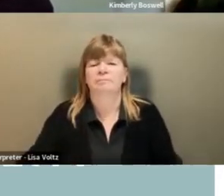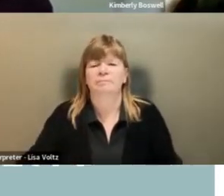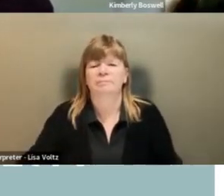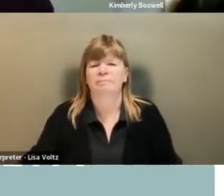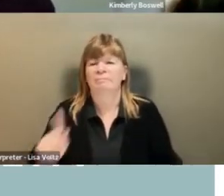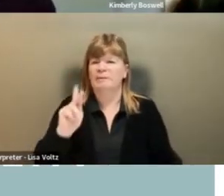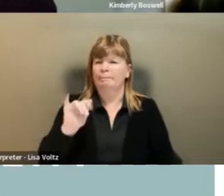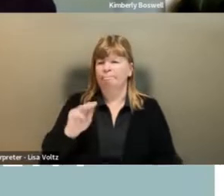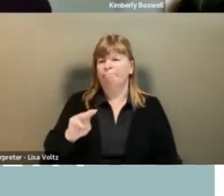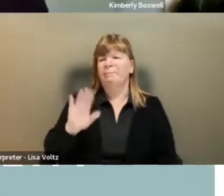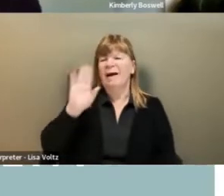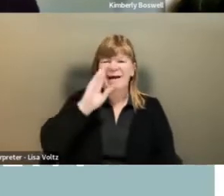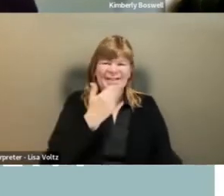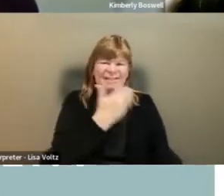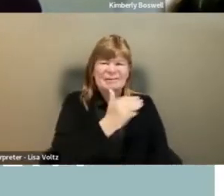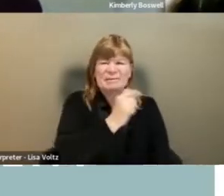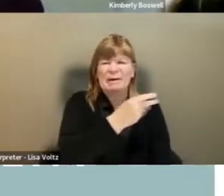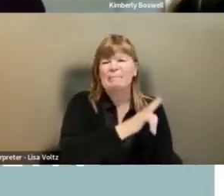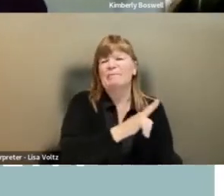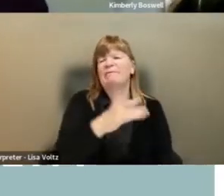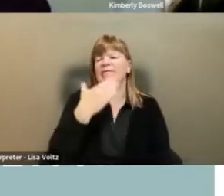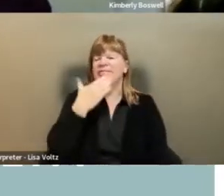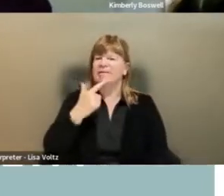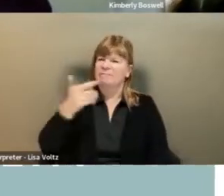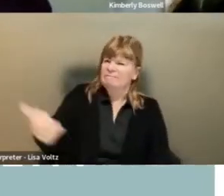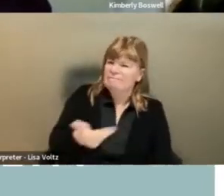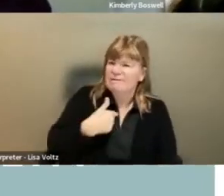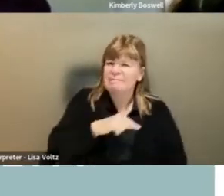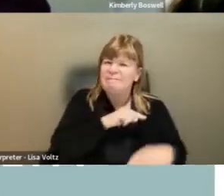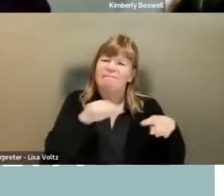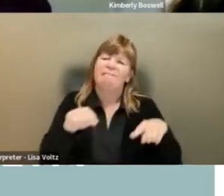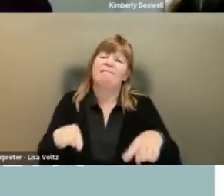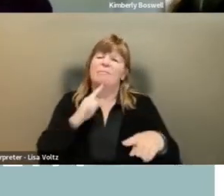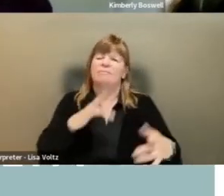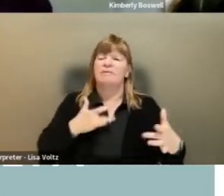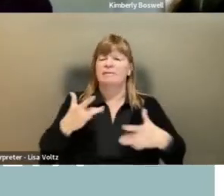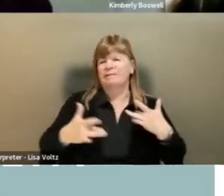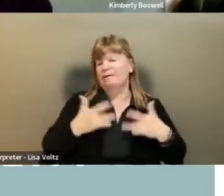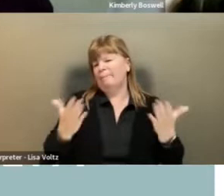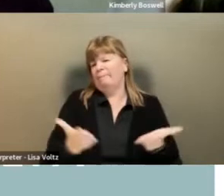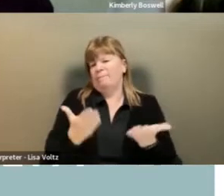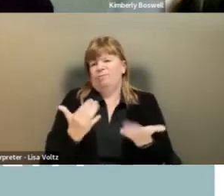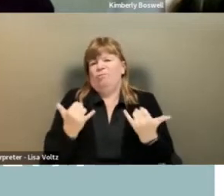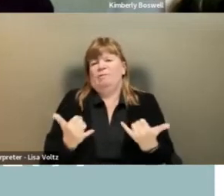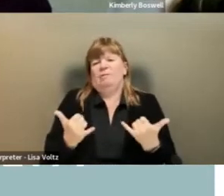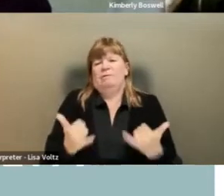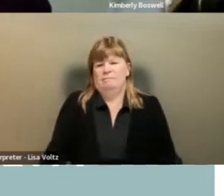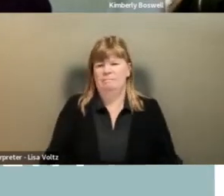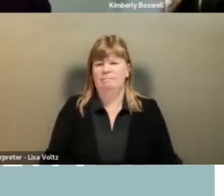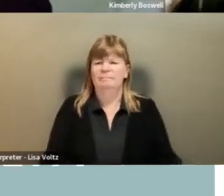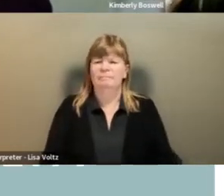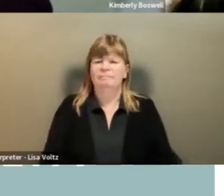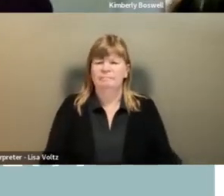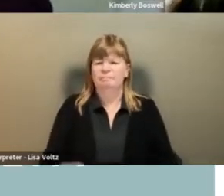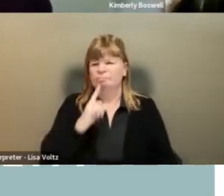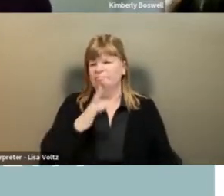Thank you, April, and thank you for the invitation. I'm really excited to be here today and really excited